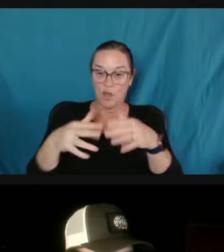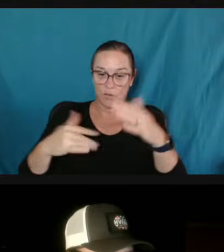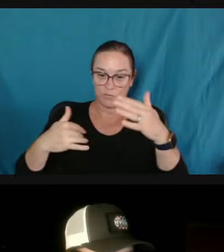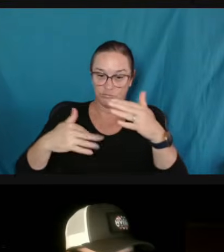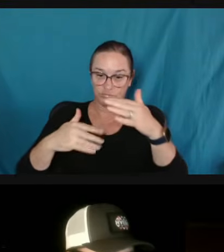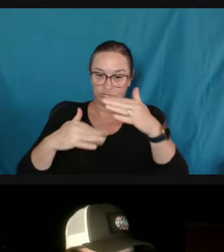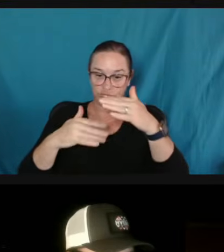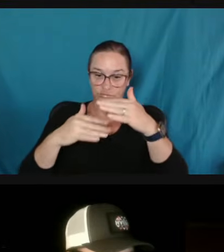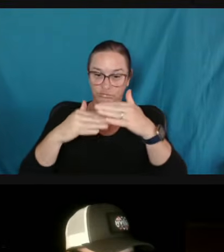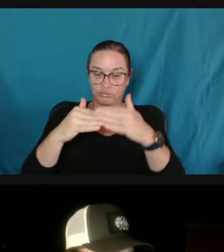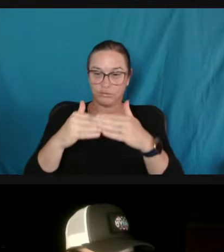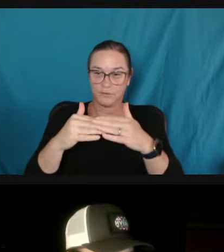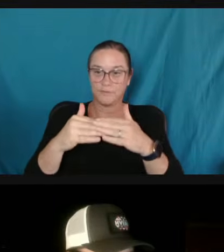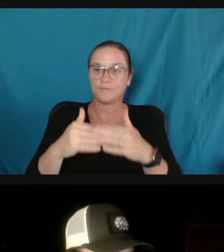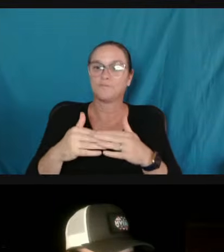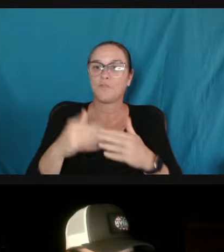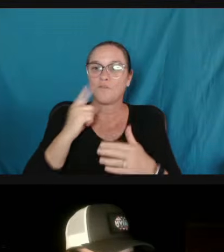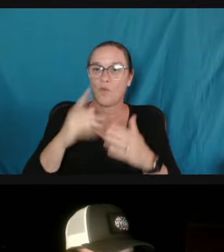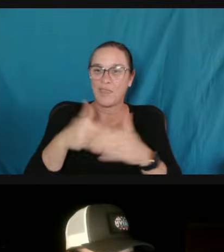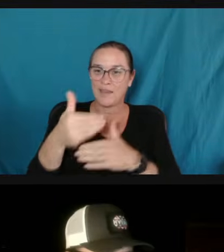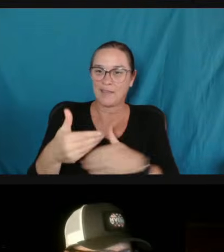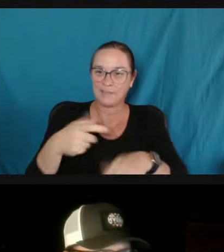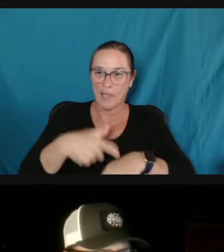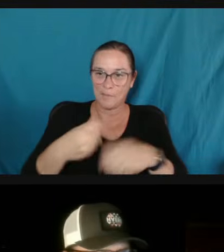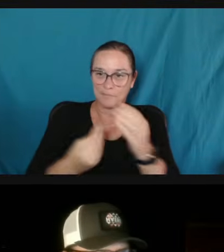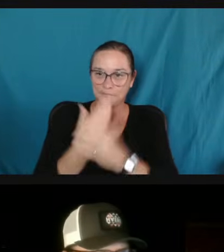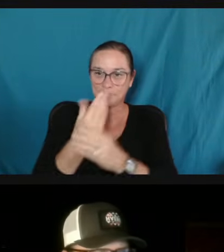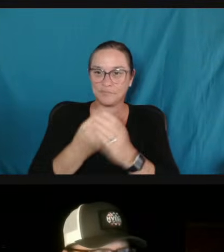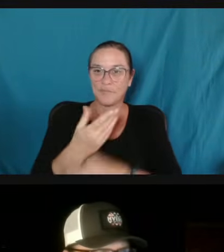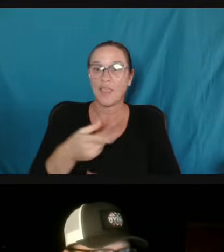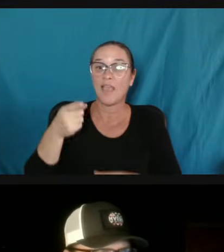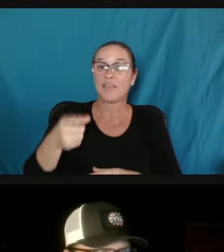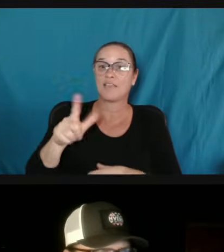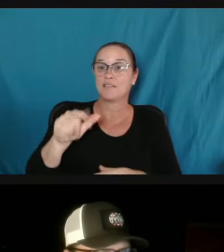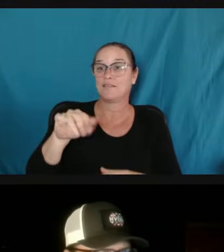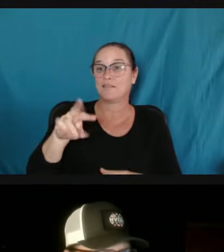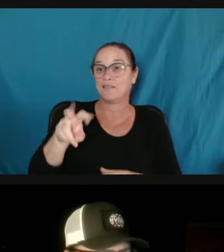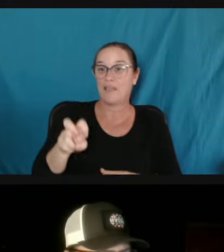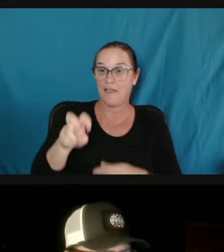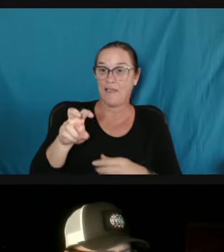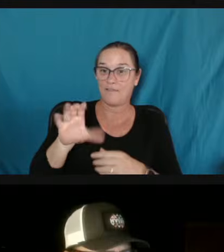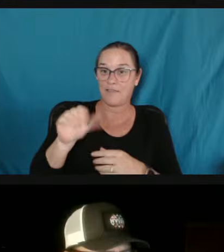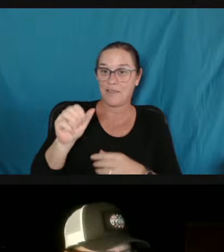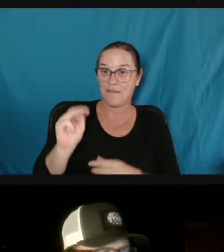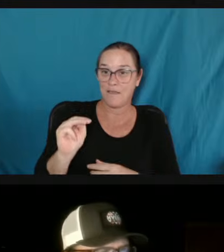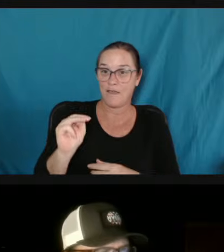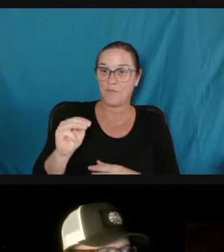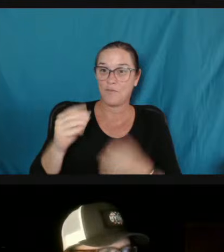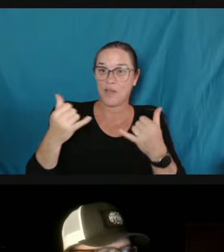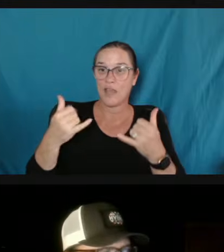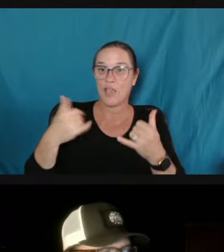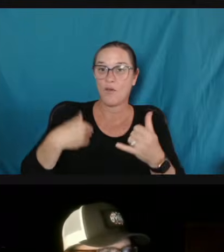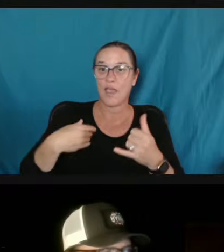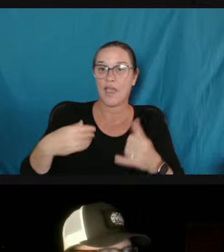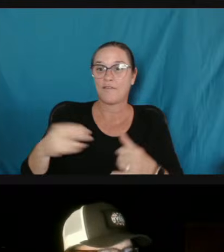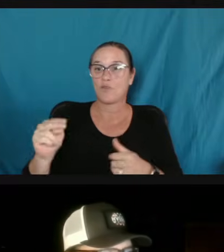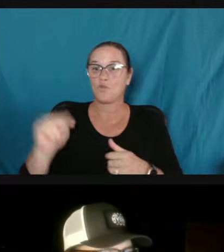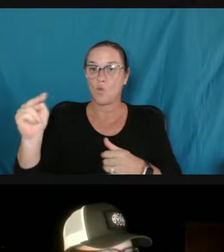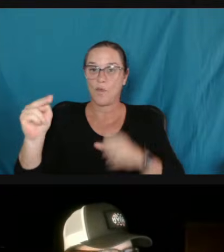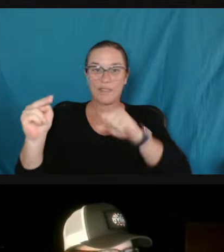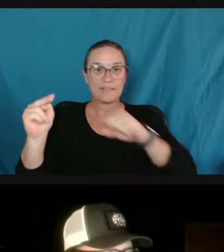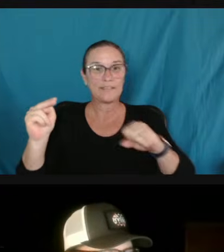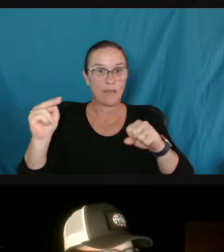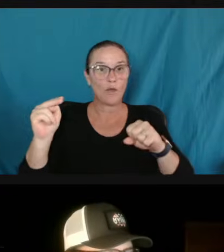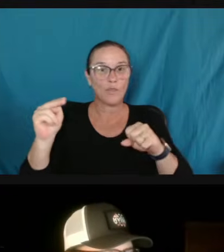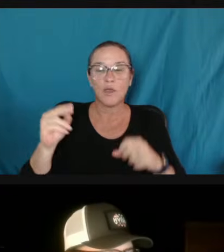live camera looking at the summit vents, which are currently degassing. North vent and south vent, and